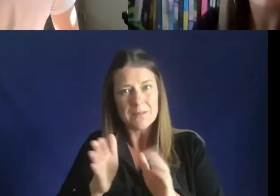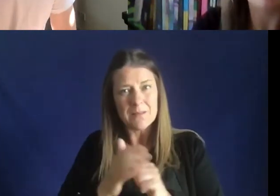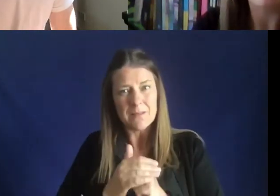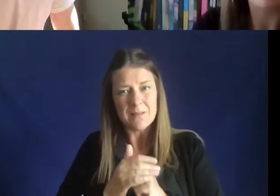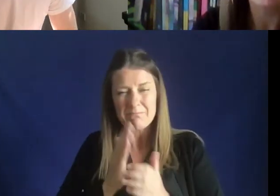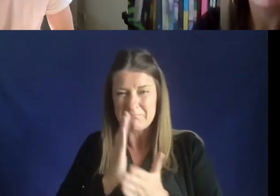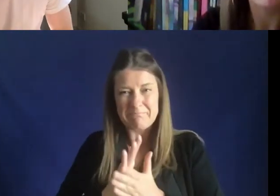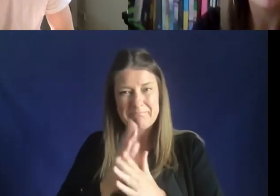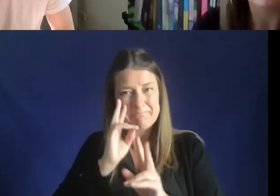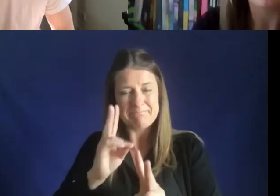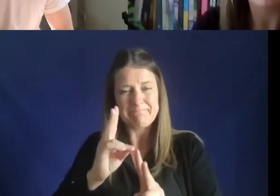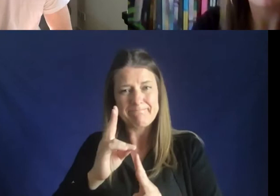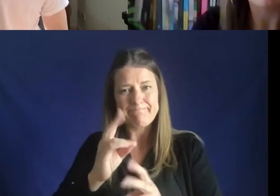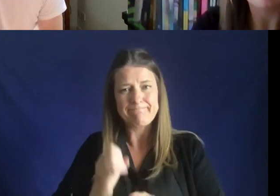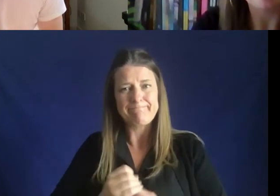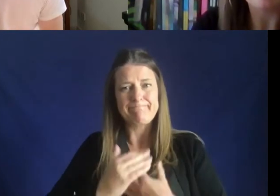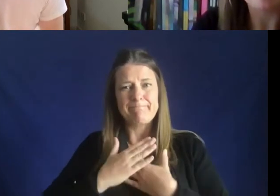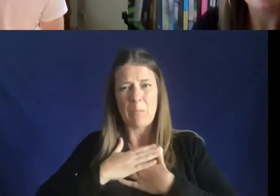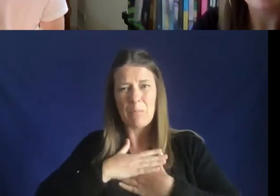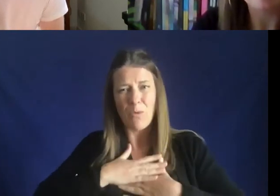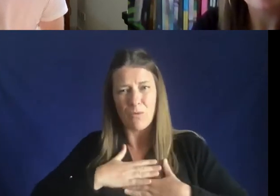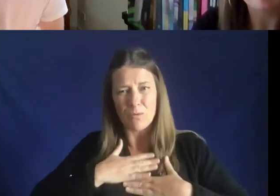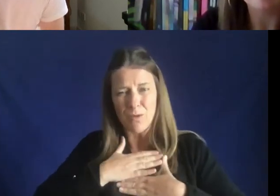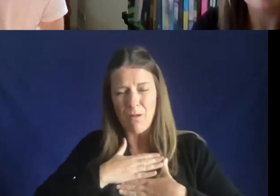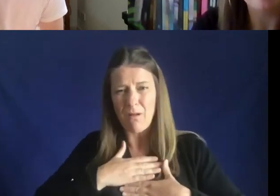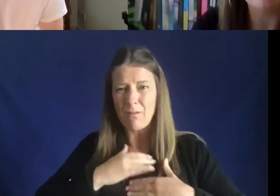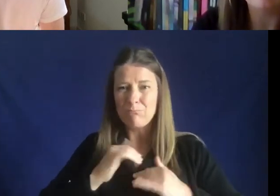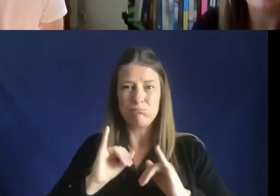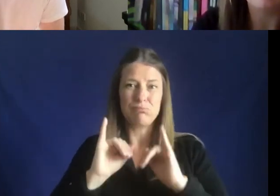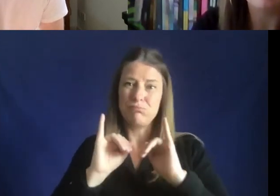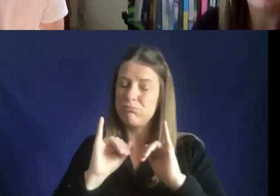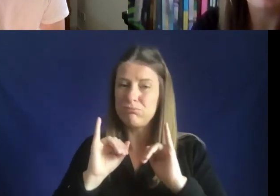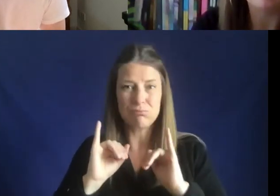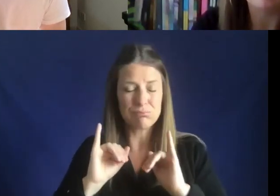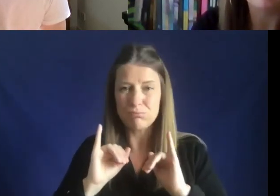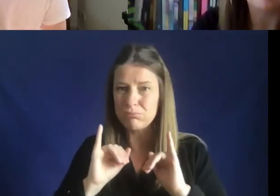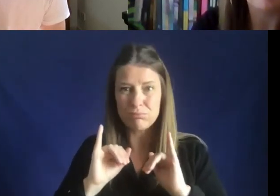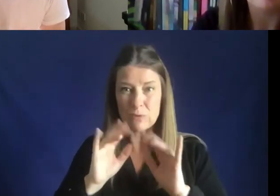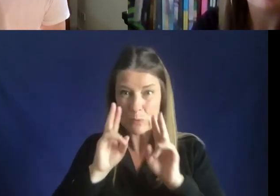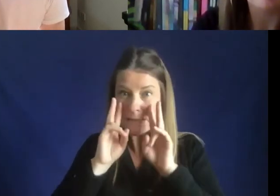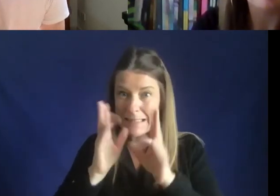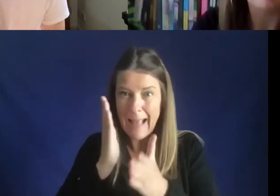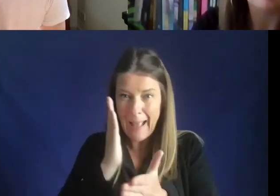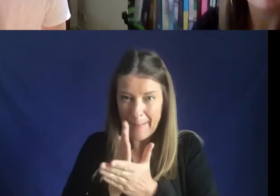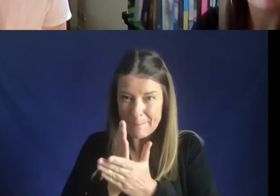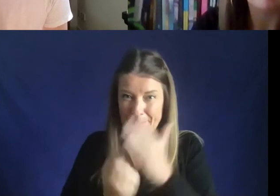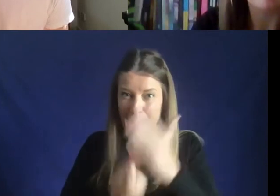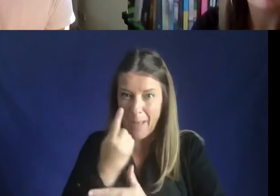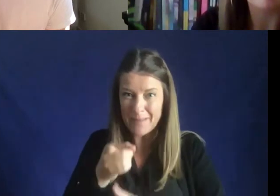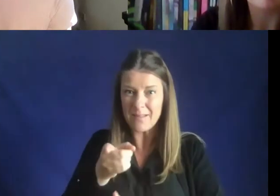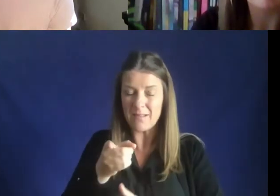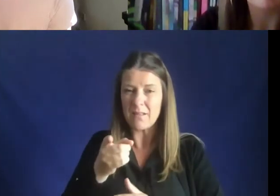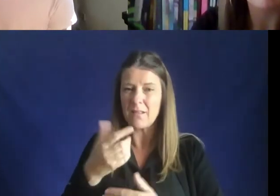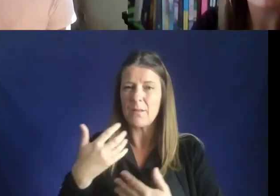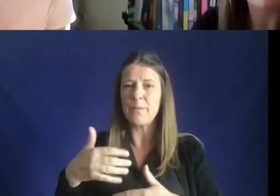emotional, and it's so tragic to see it all put out in front of you and know that it's happening. So I would probably